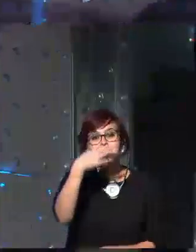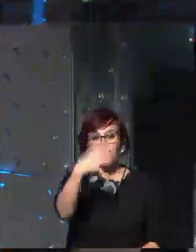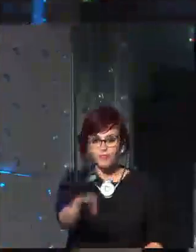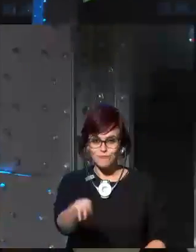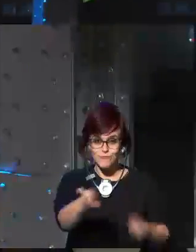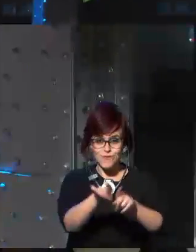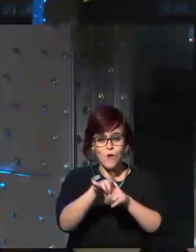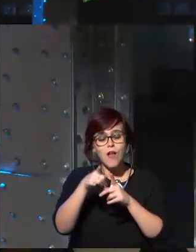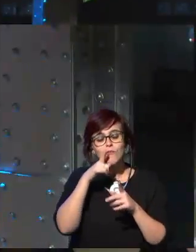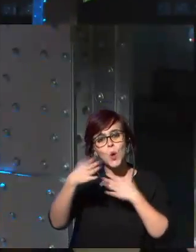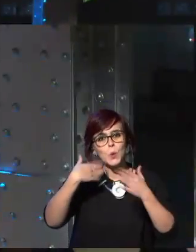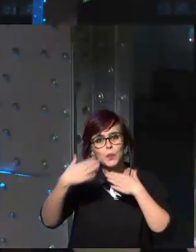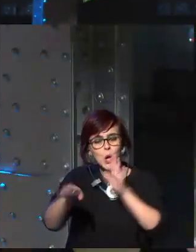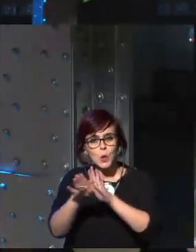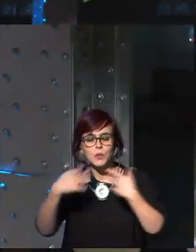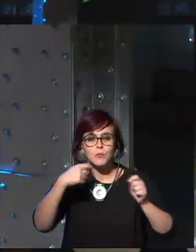Anyway,